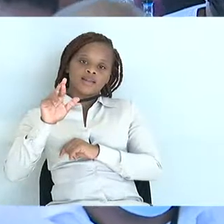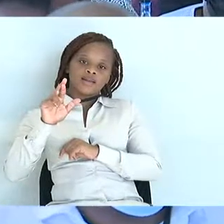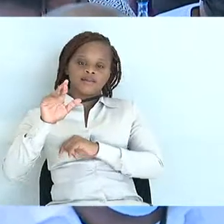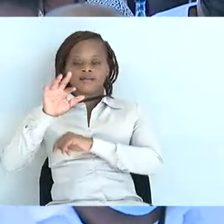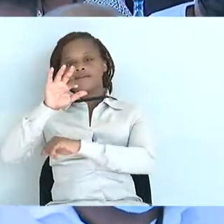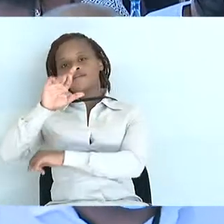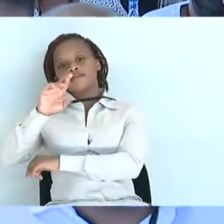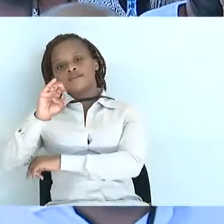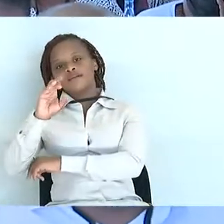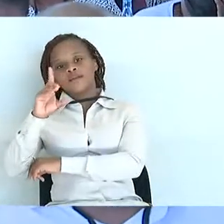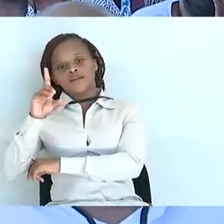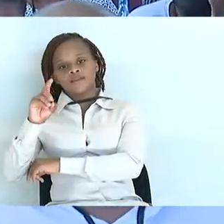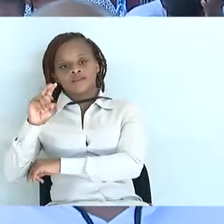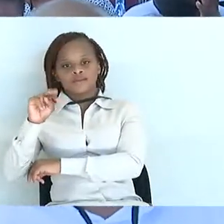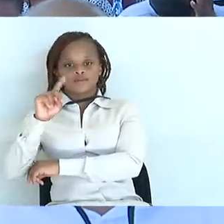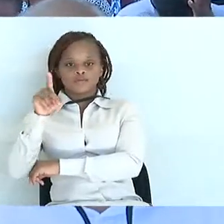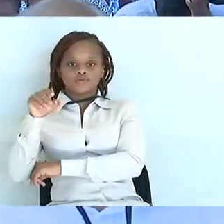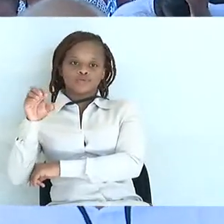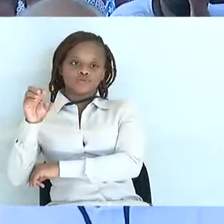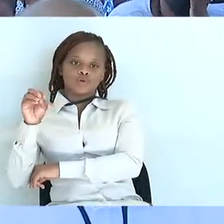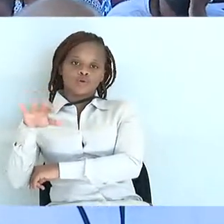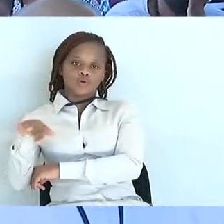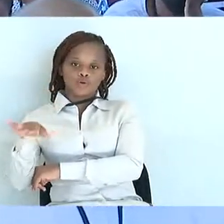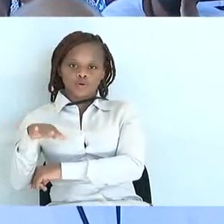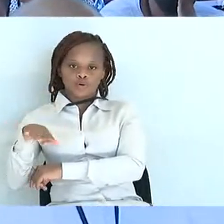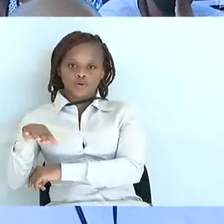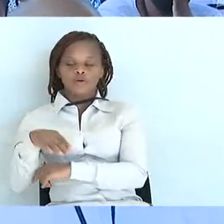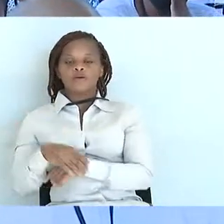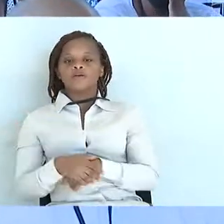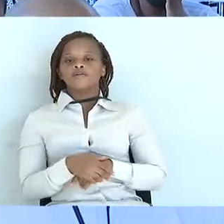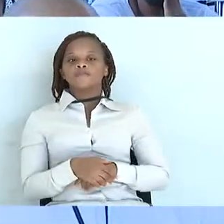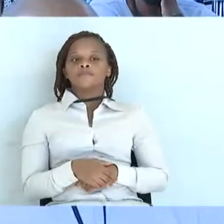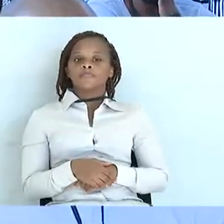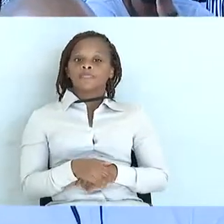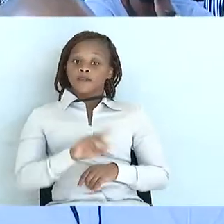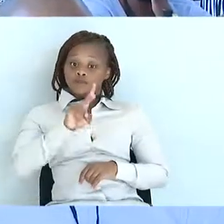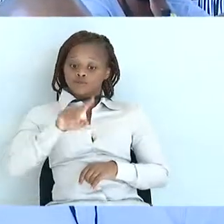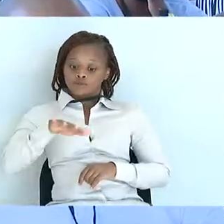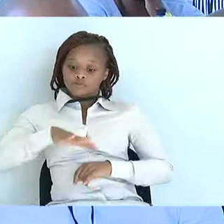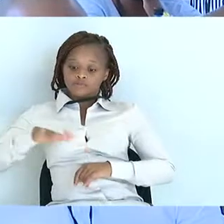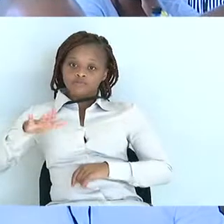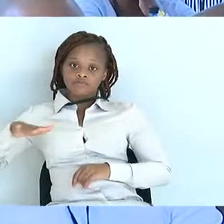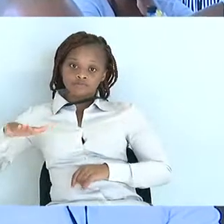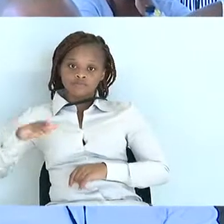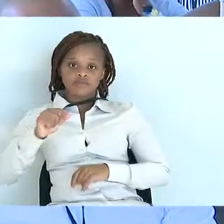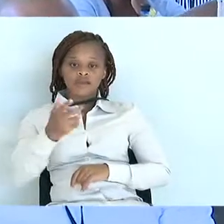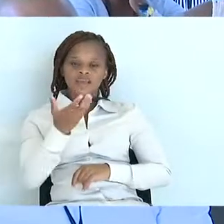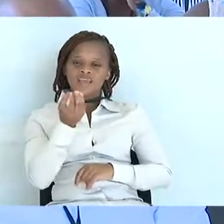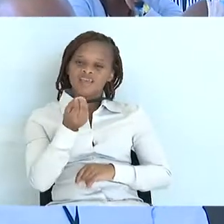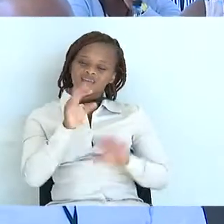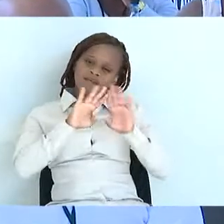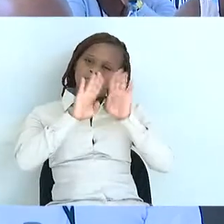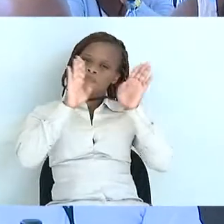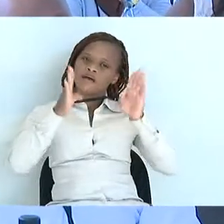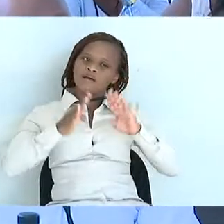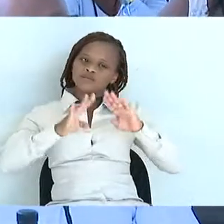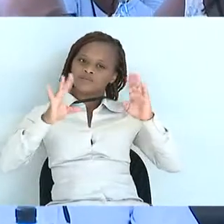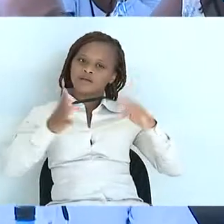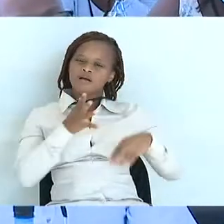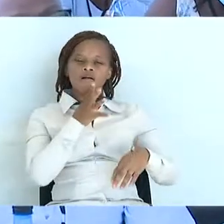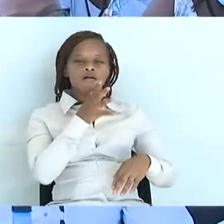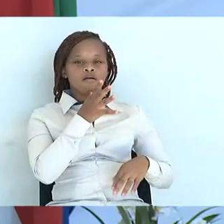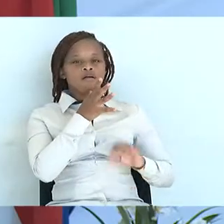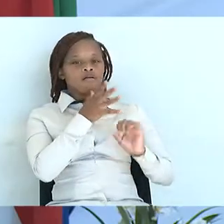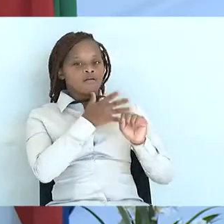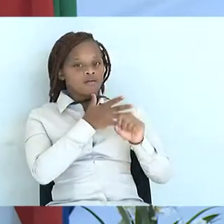the terrain in terms of this area, more especially Gwala and Alfonso, we've got a lot of mountainous areas, and we're saying